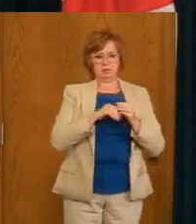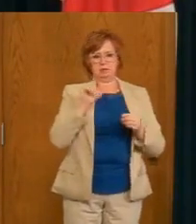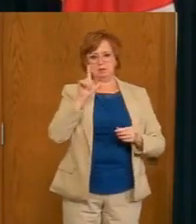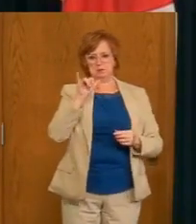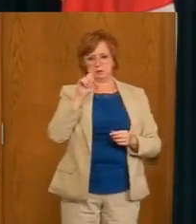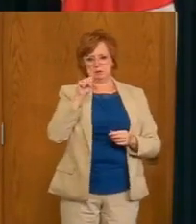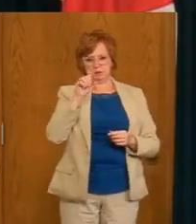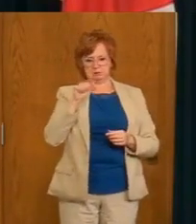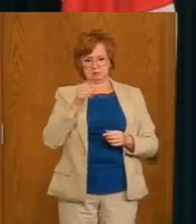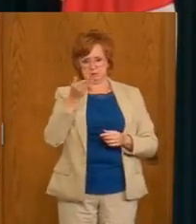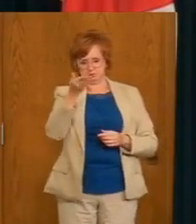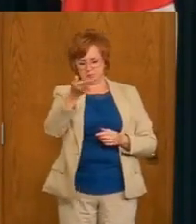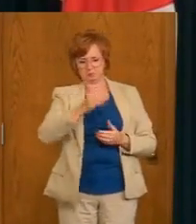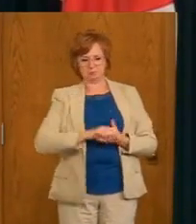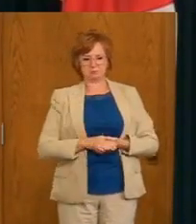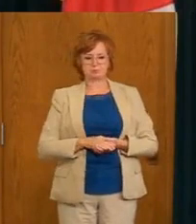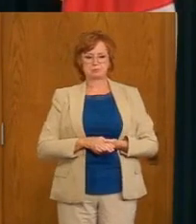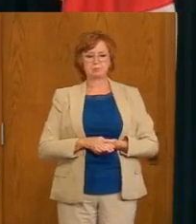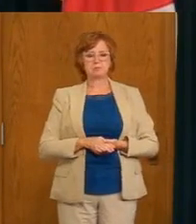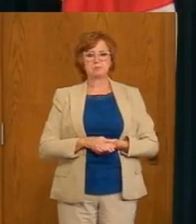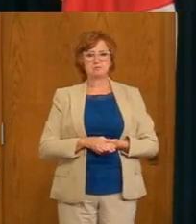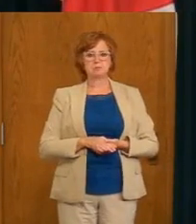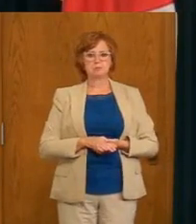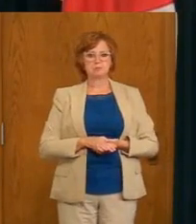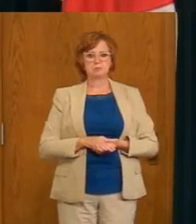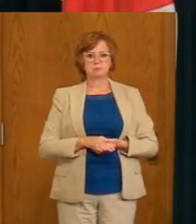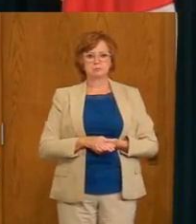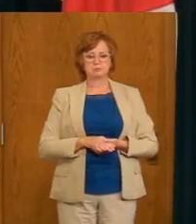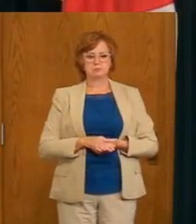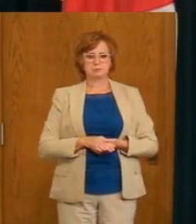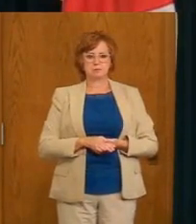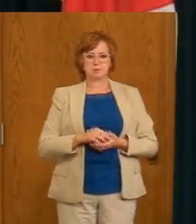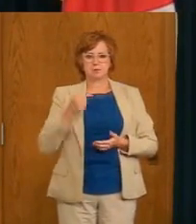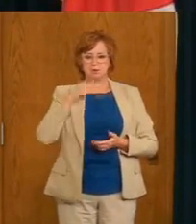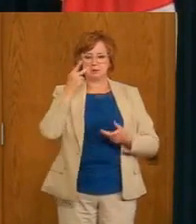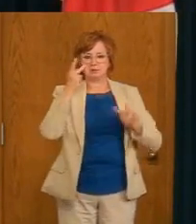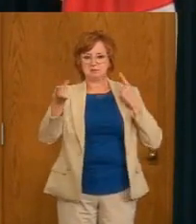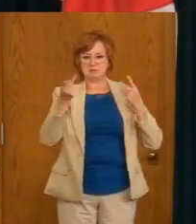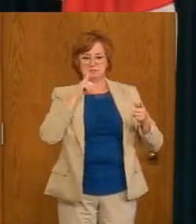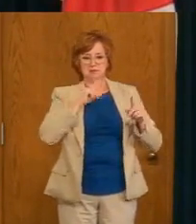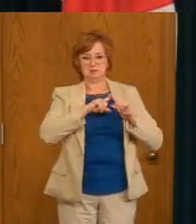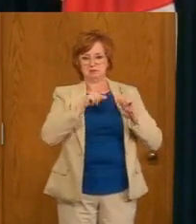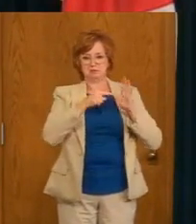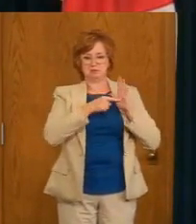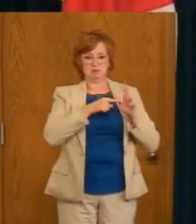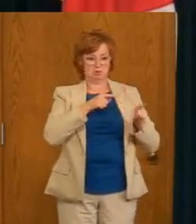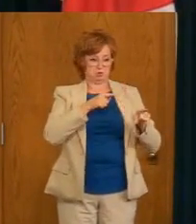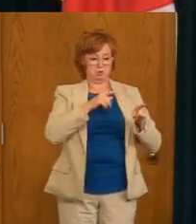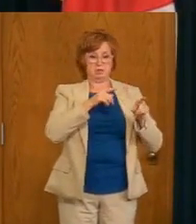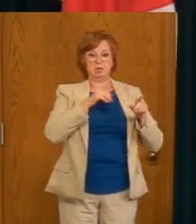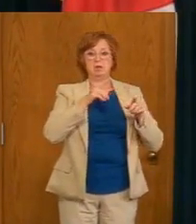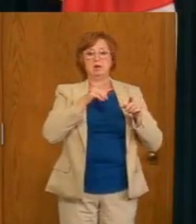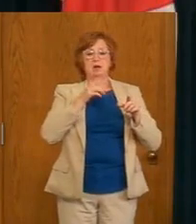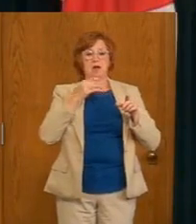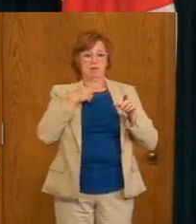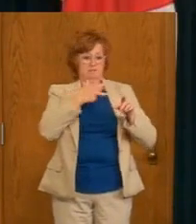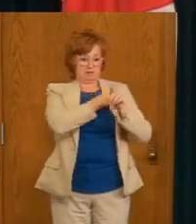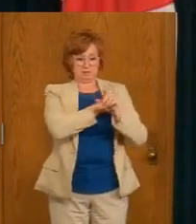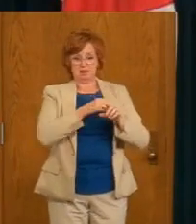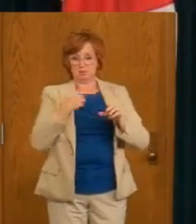it will remain in the summer and the fall. But if things were to change, there may be, as in some countries, there has been